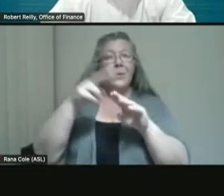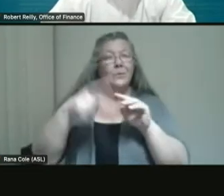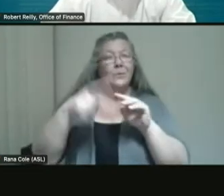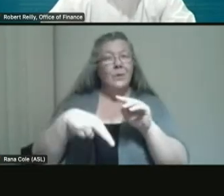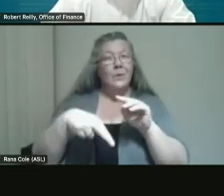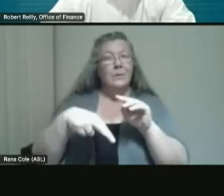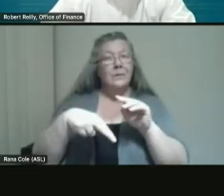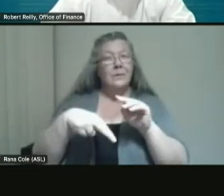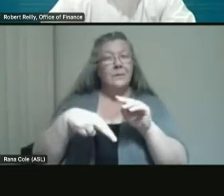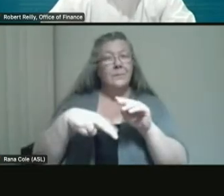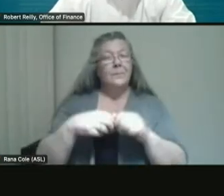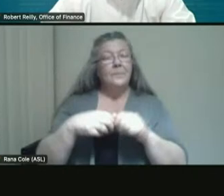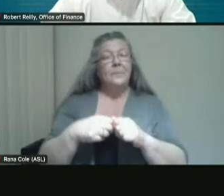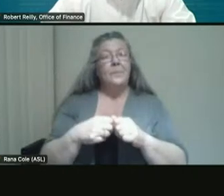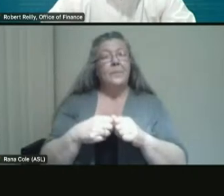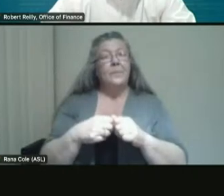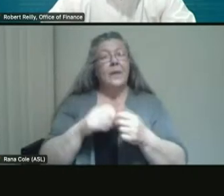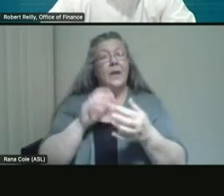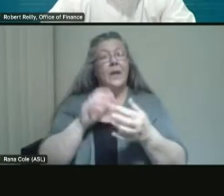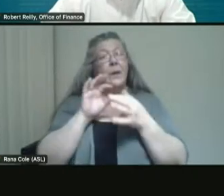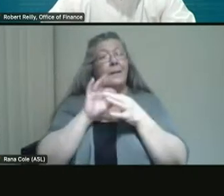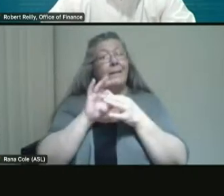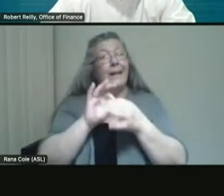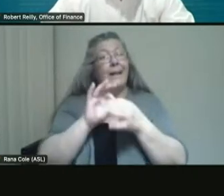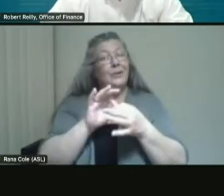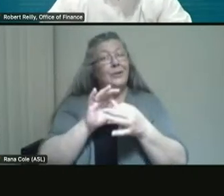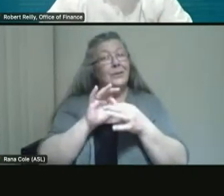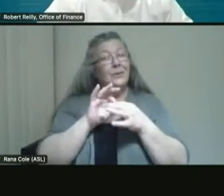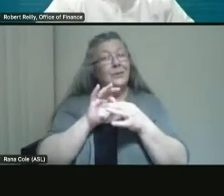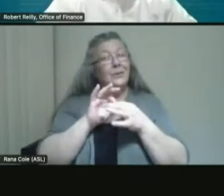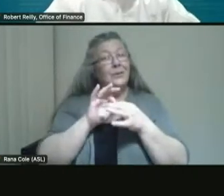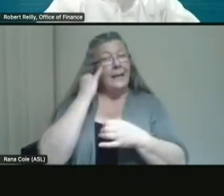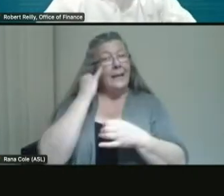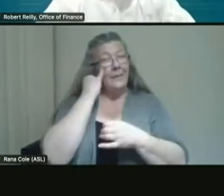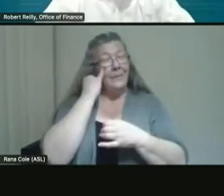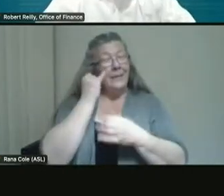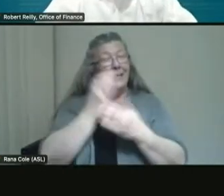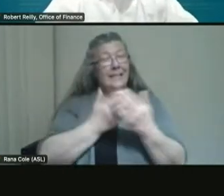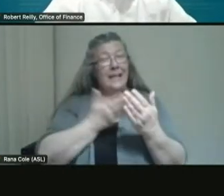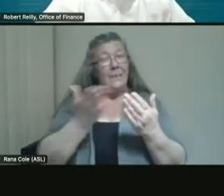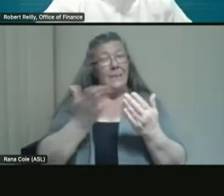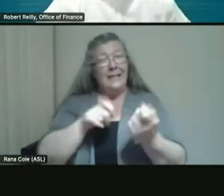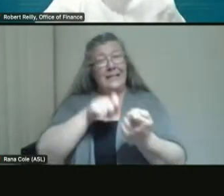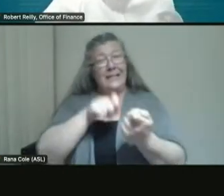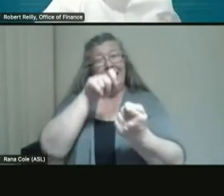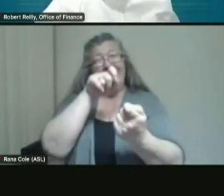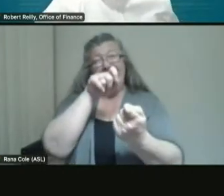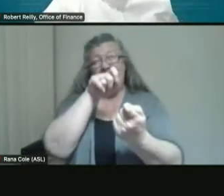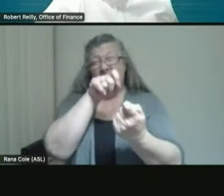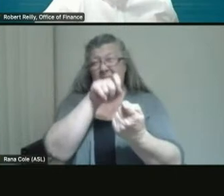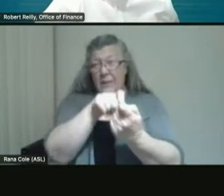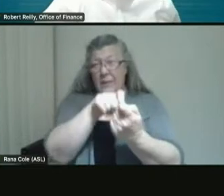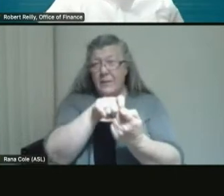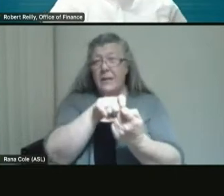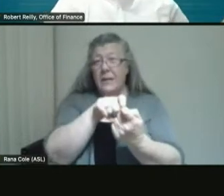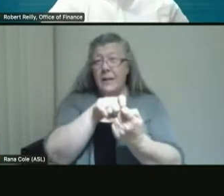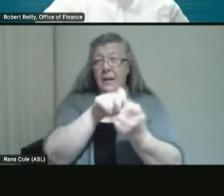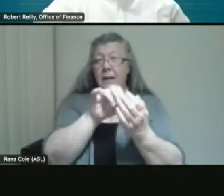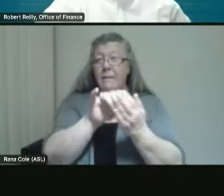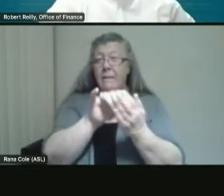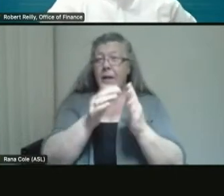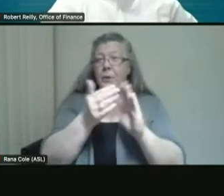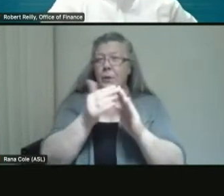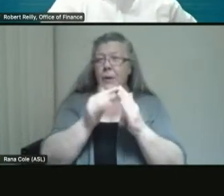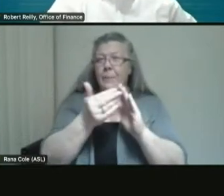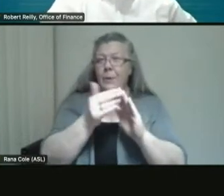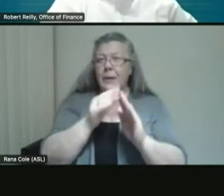in relation to that is, if there's something specific that any of our community members feel that you don't